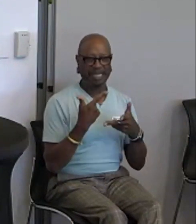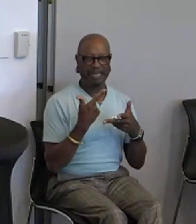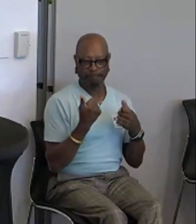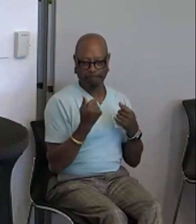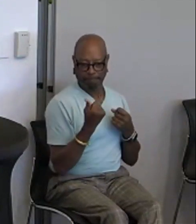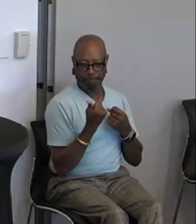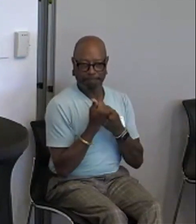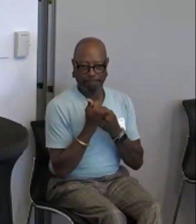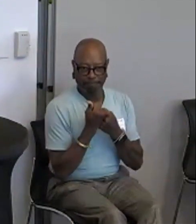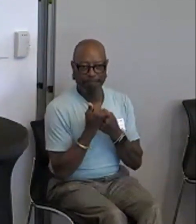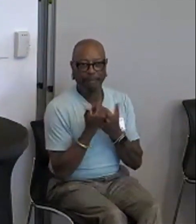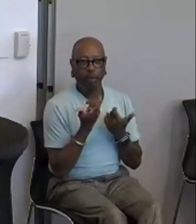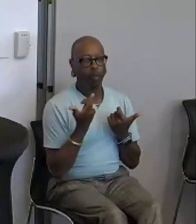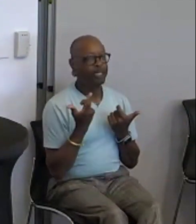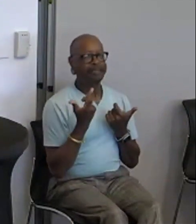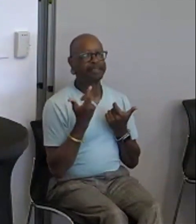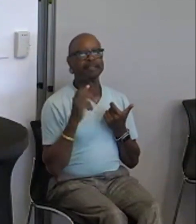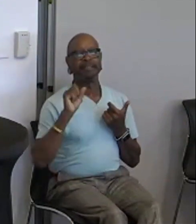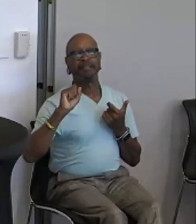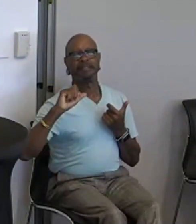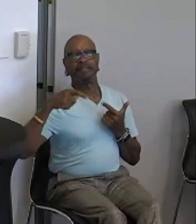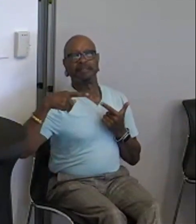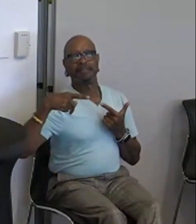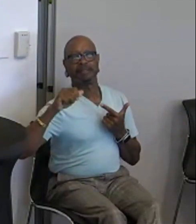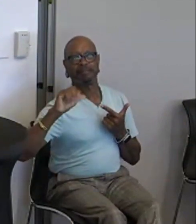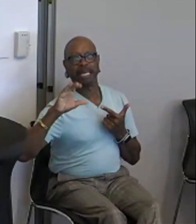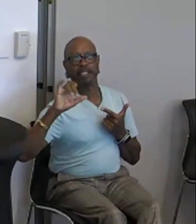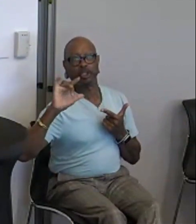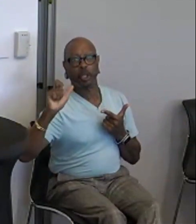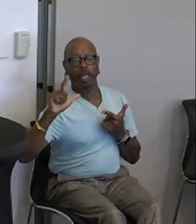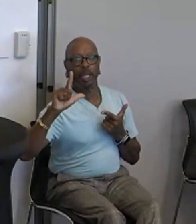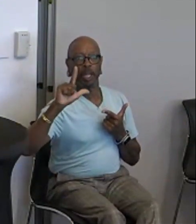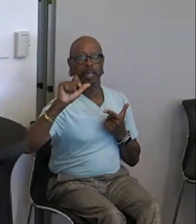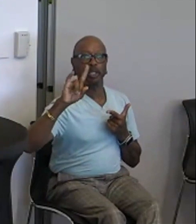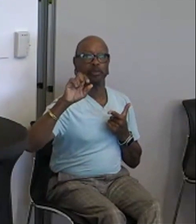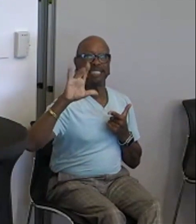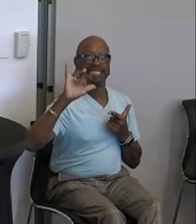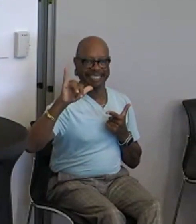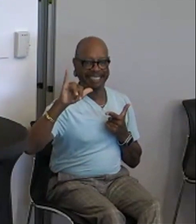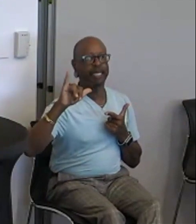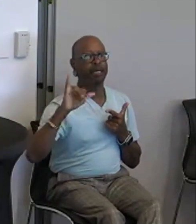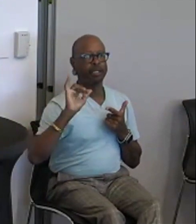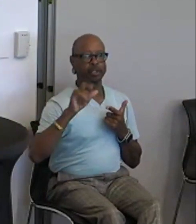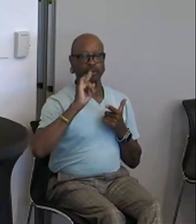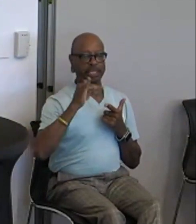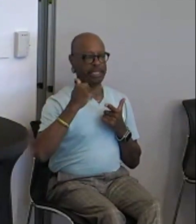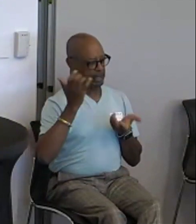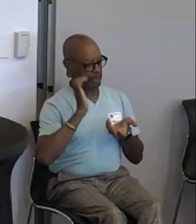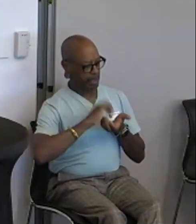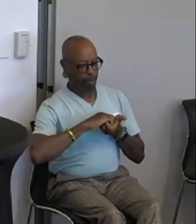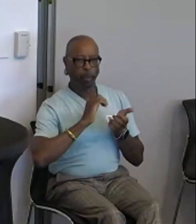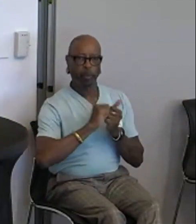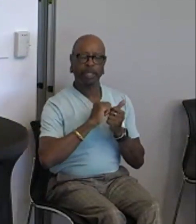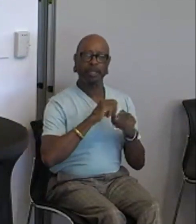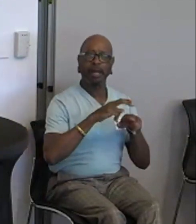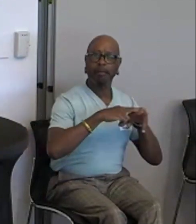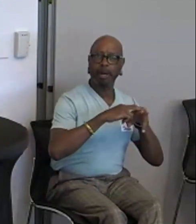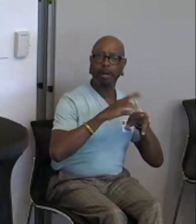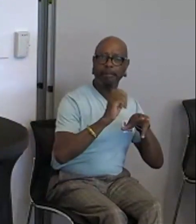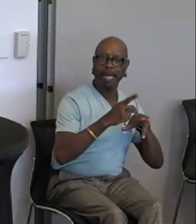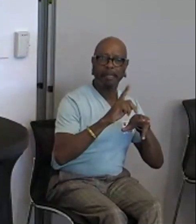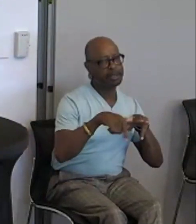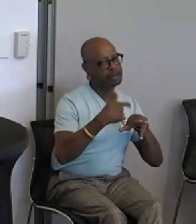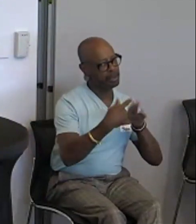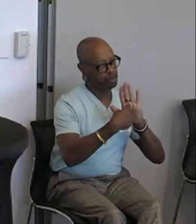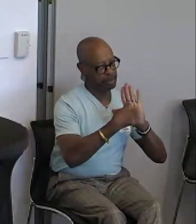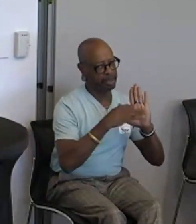of image literacy, spatial literacy. So I think one of the coolest things that the Mad Lab does is these collaborations, the BART maps being another